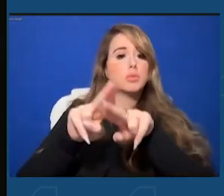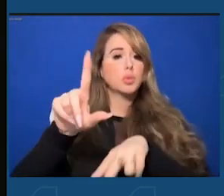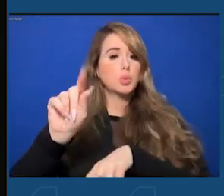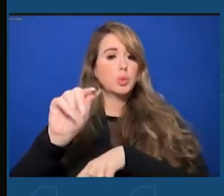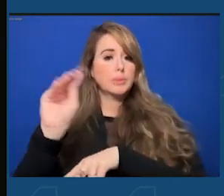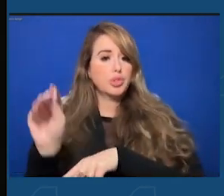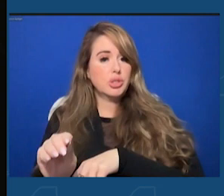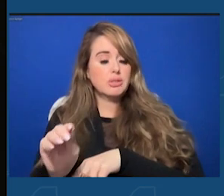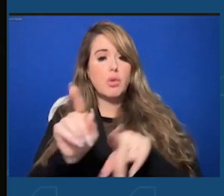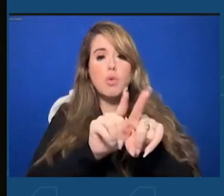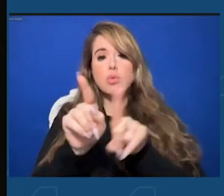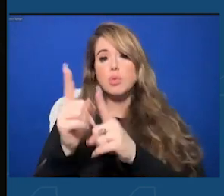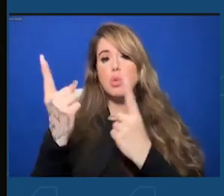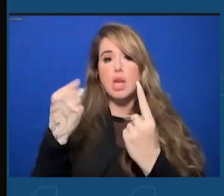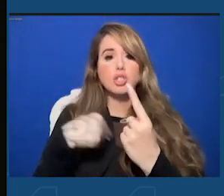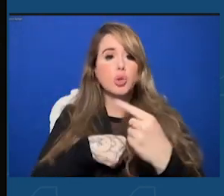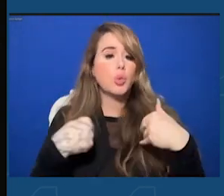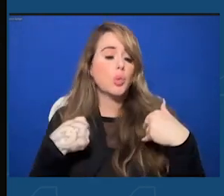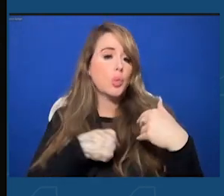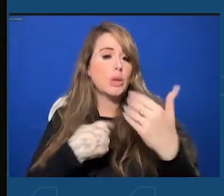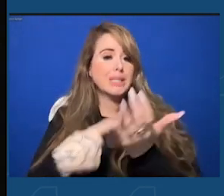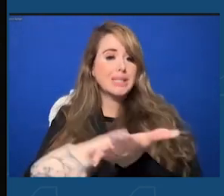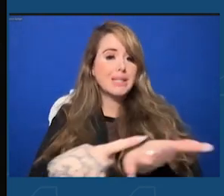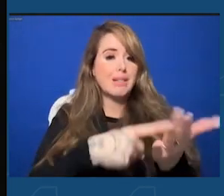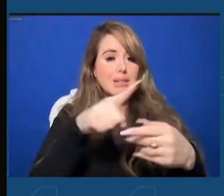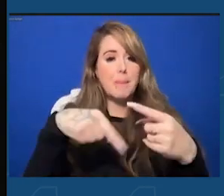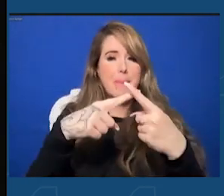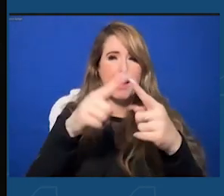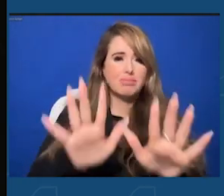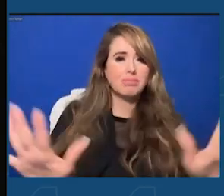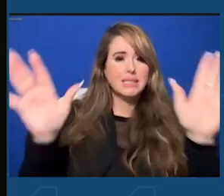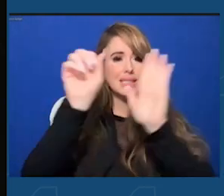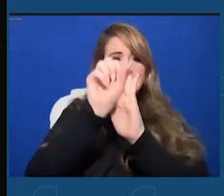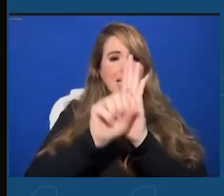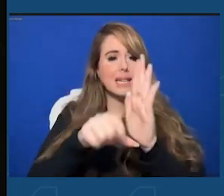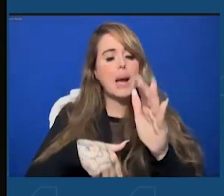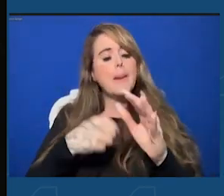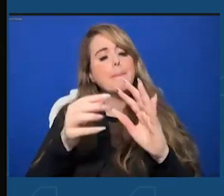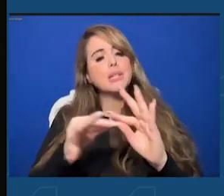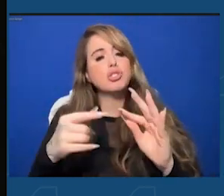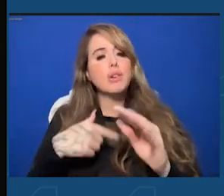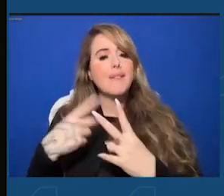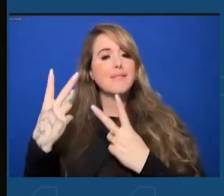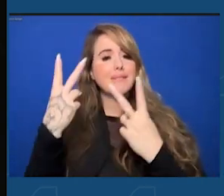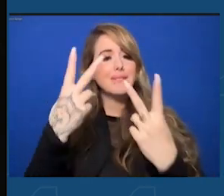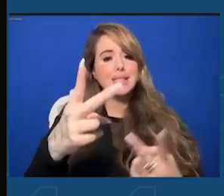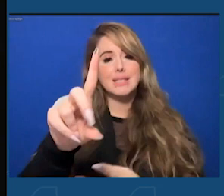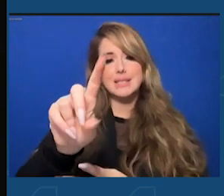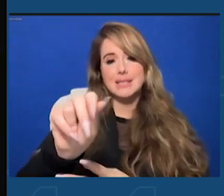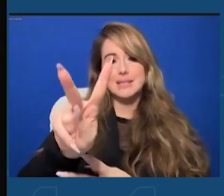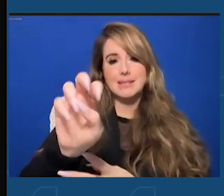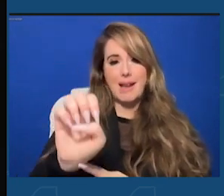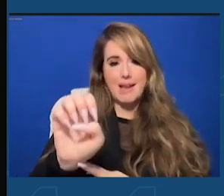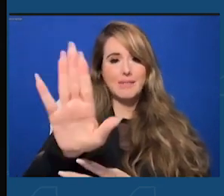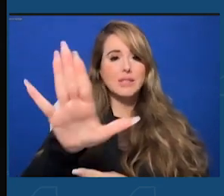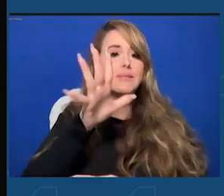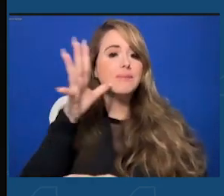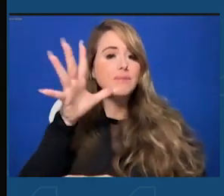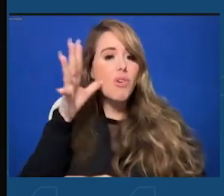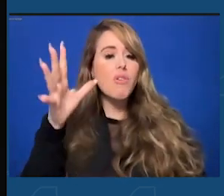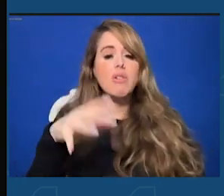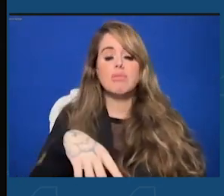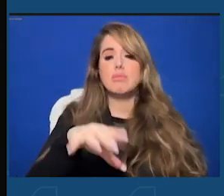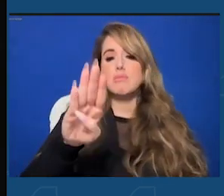year we had discussions all around the state. As I mentioned, I visited Dave's farm, but I was at Mapleview Farm in Madrid and Lenny Bruno Farms